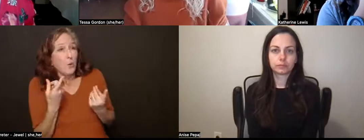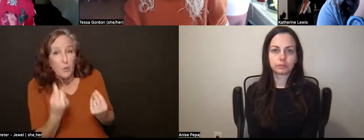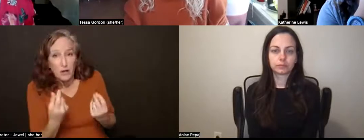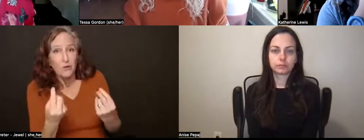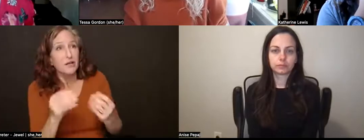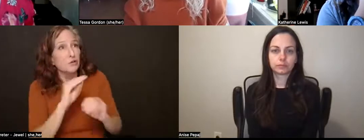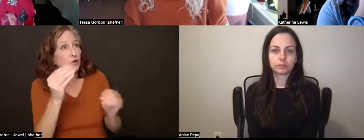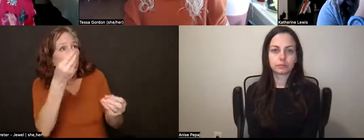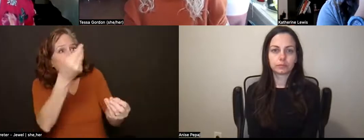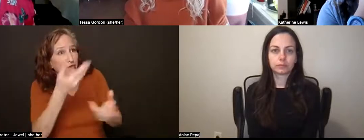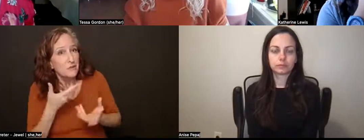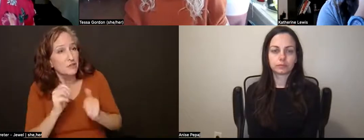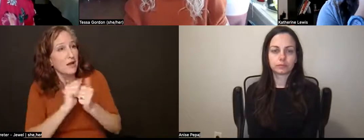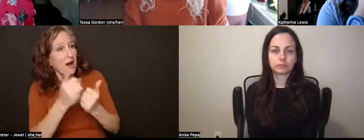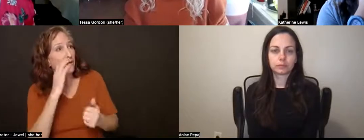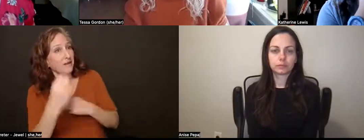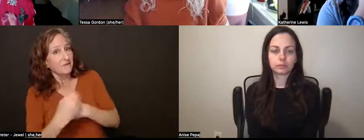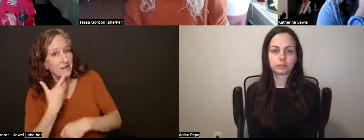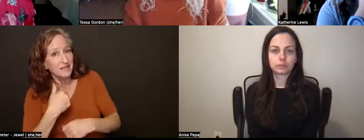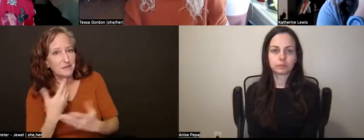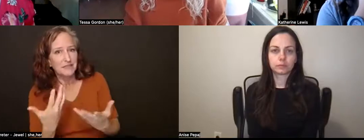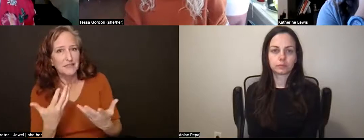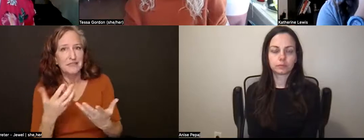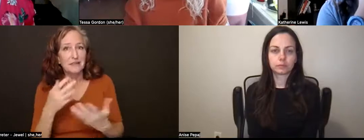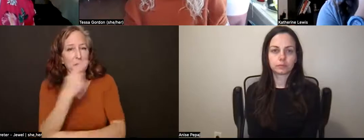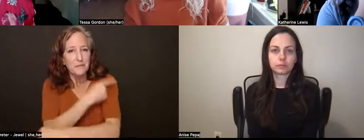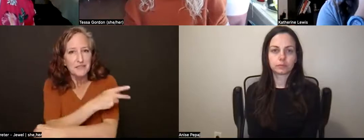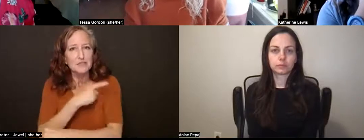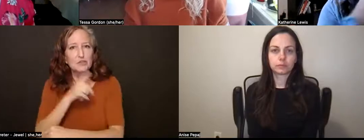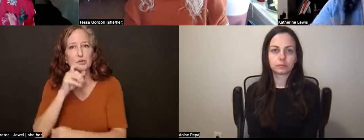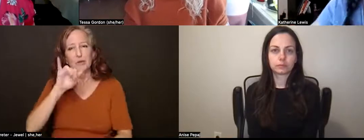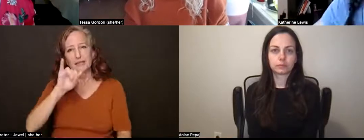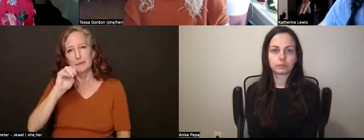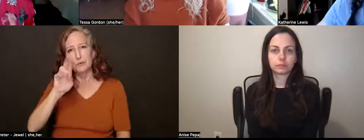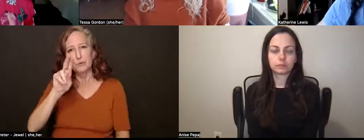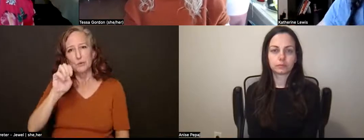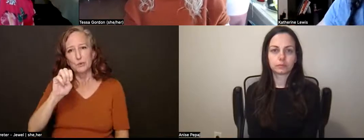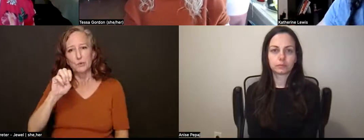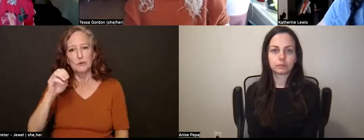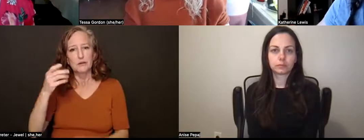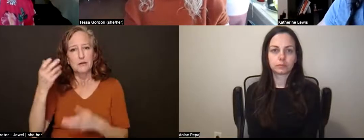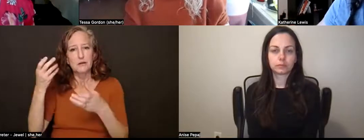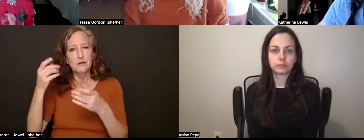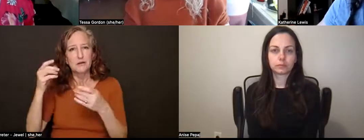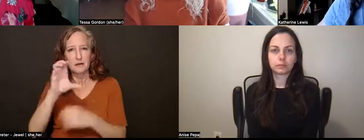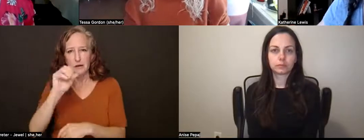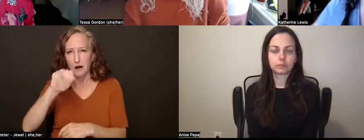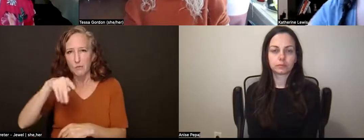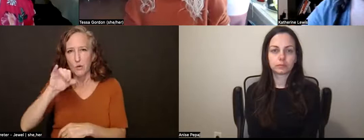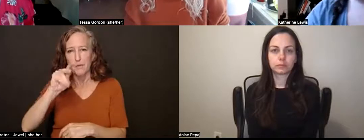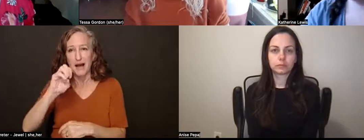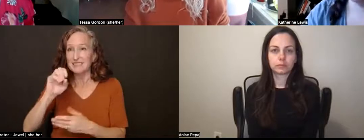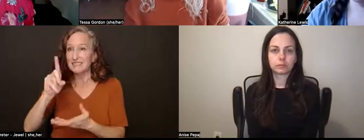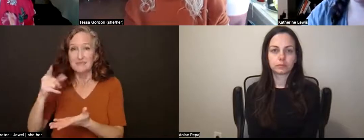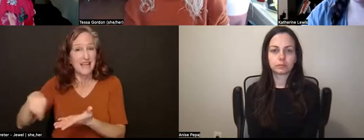is going to affect them. And so with all of these patients who are immunocompromised, they were really late to the game to say,